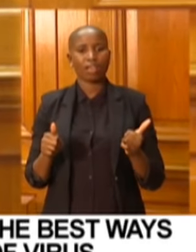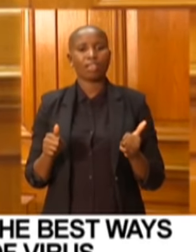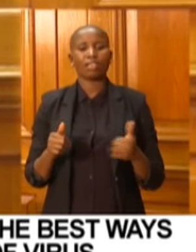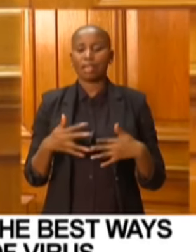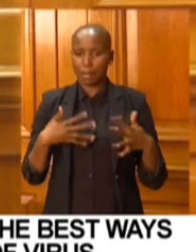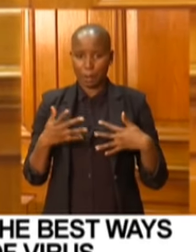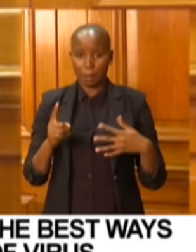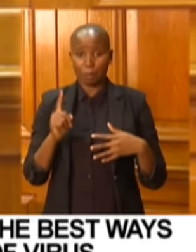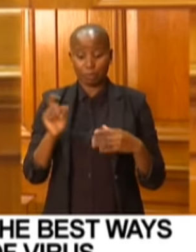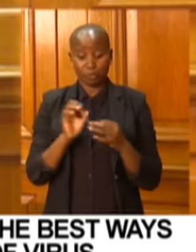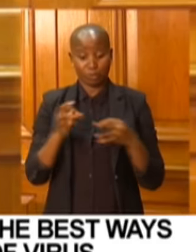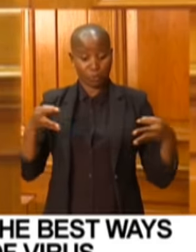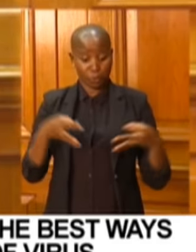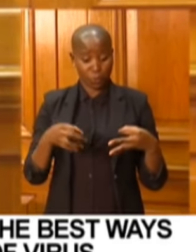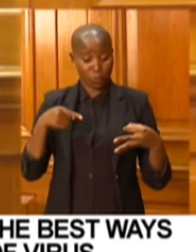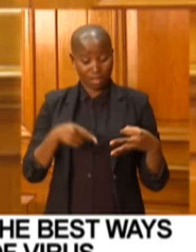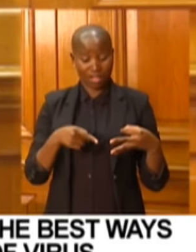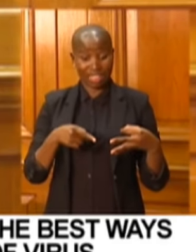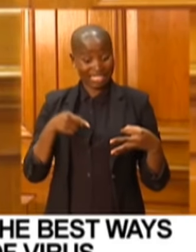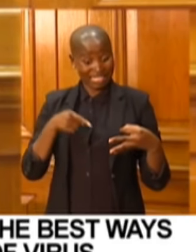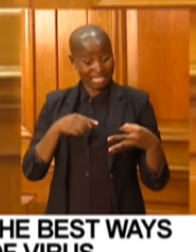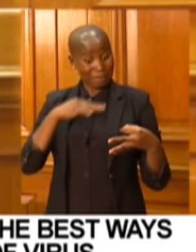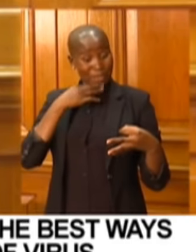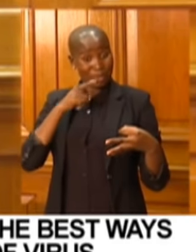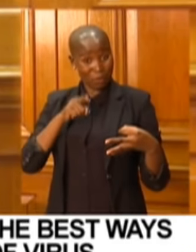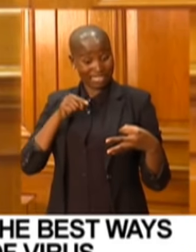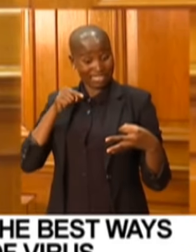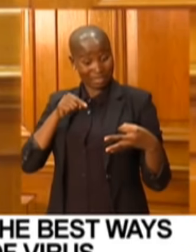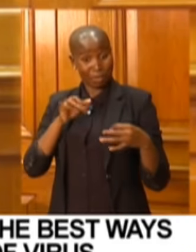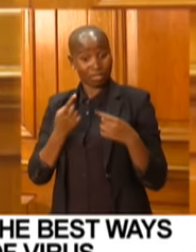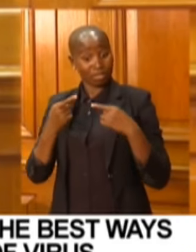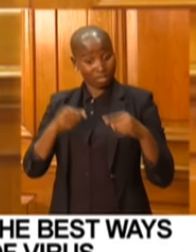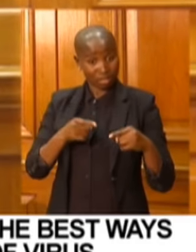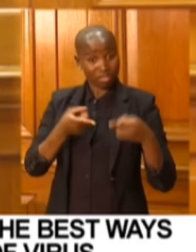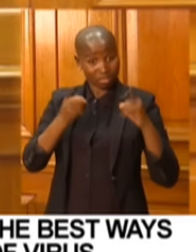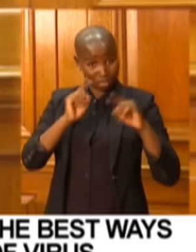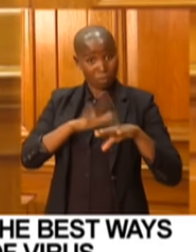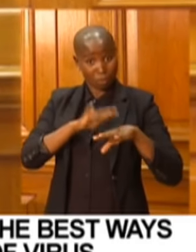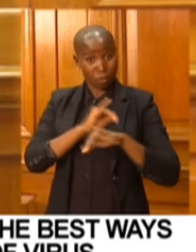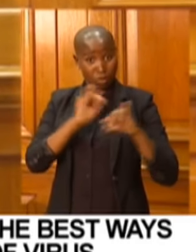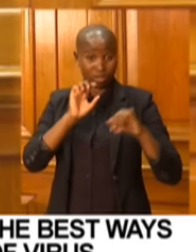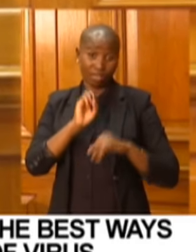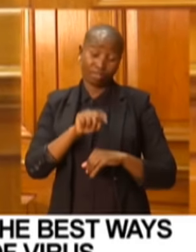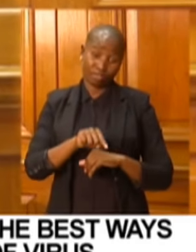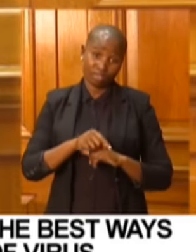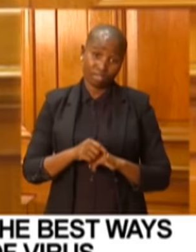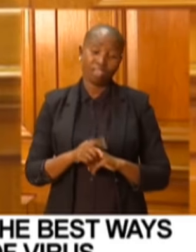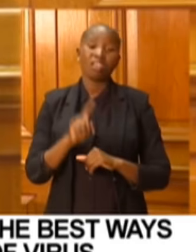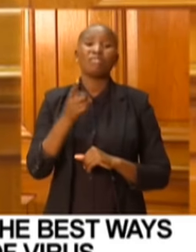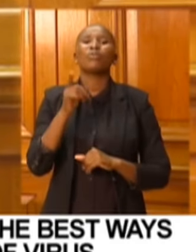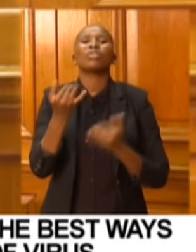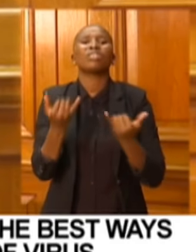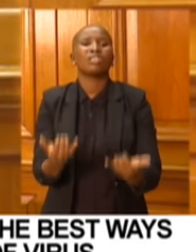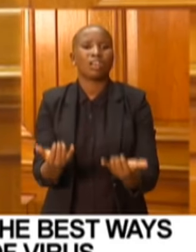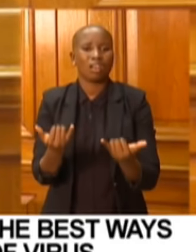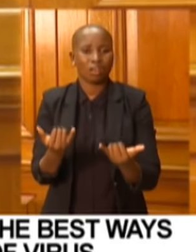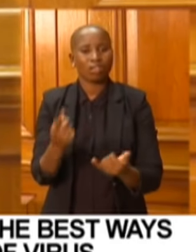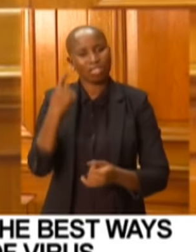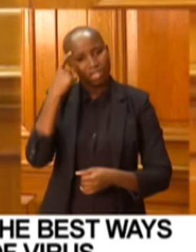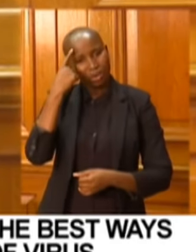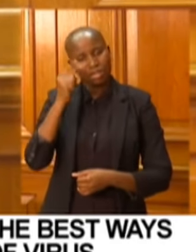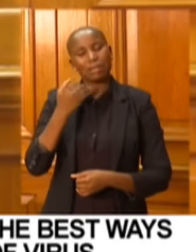have become a death trap for many of our people. But for now, I think it is best